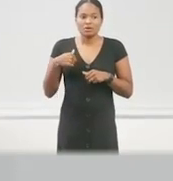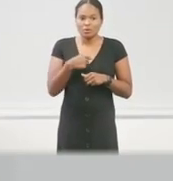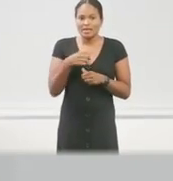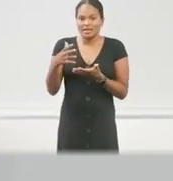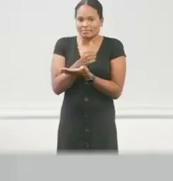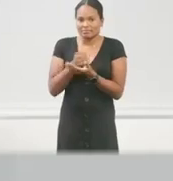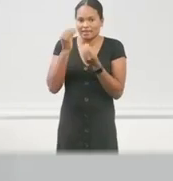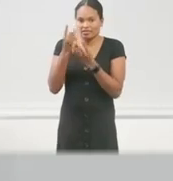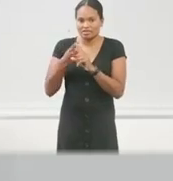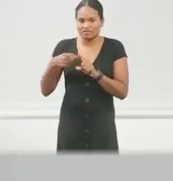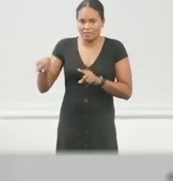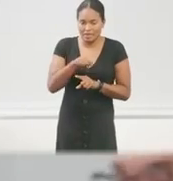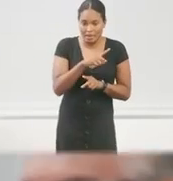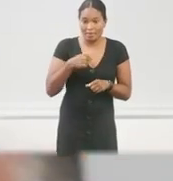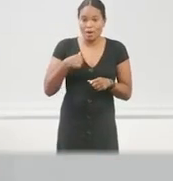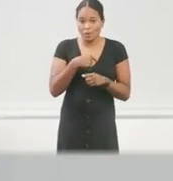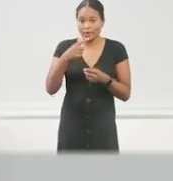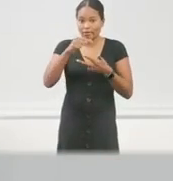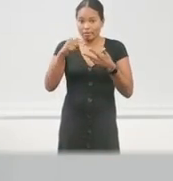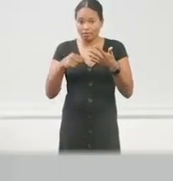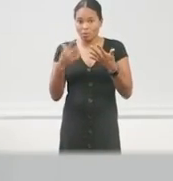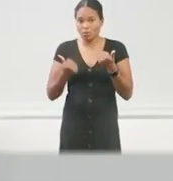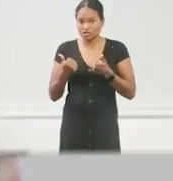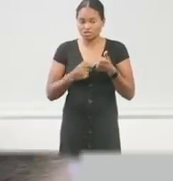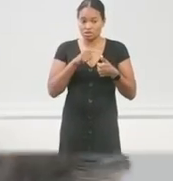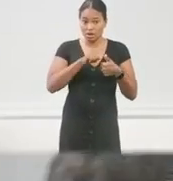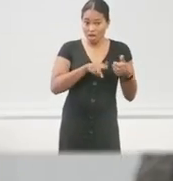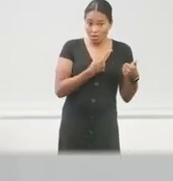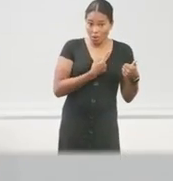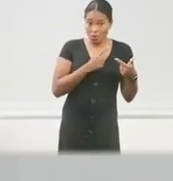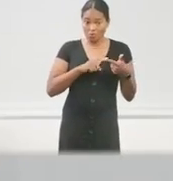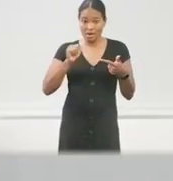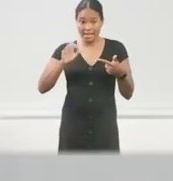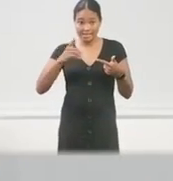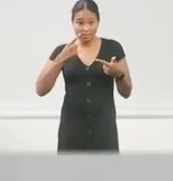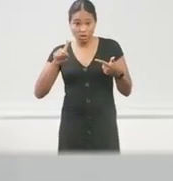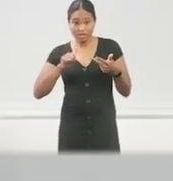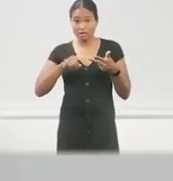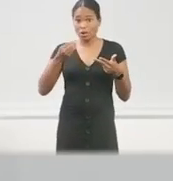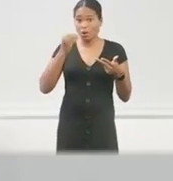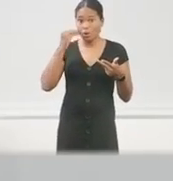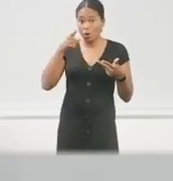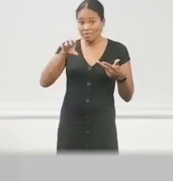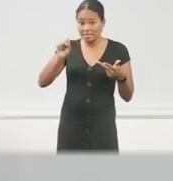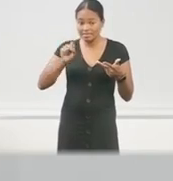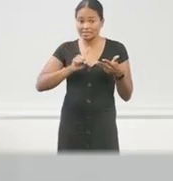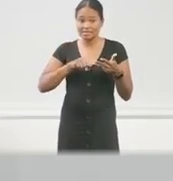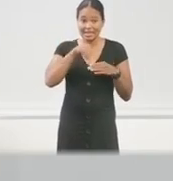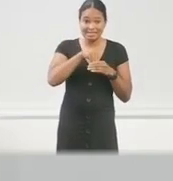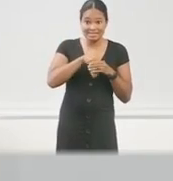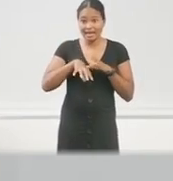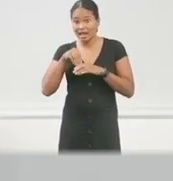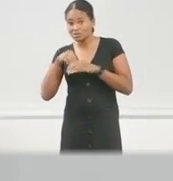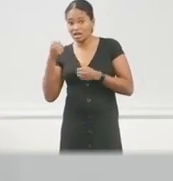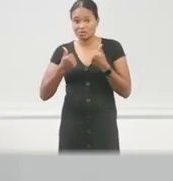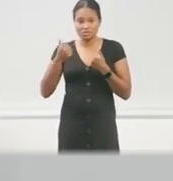heat. So are they alone? Is their air conditioner working? Were they homeless? Were they indoor? Were they outdoor? We have data on if they're older